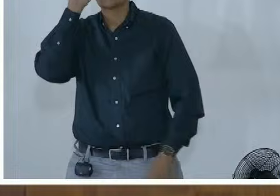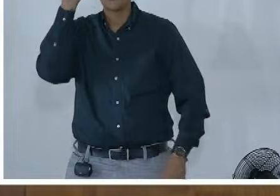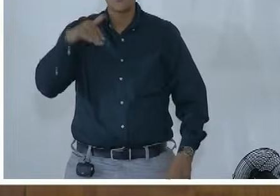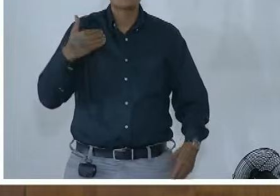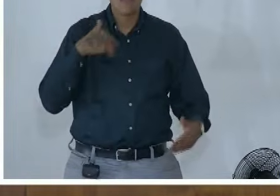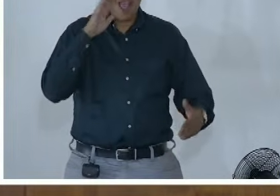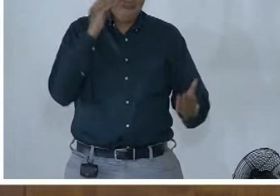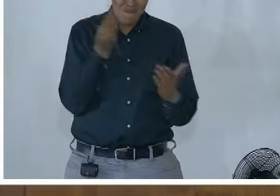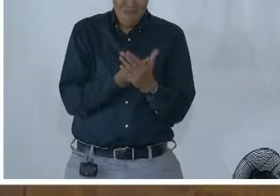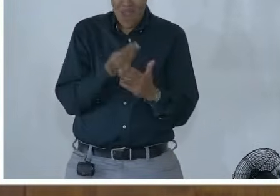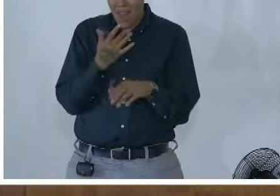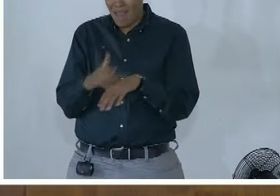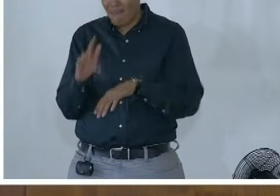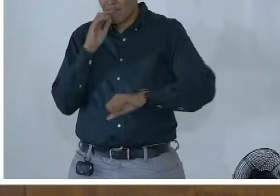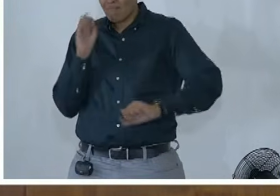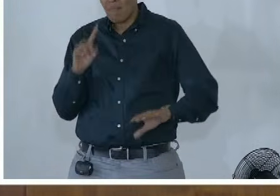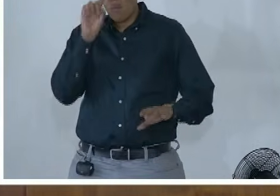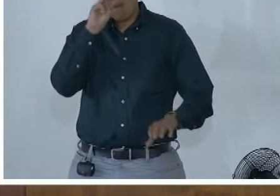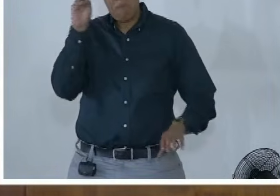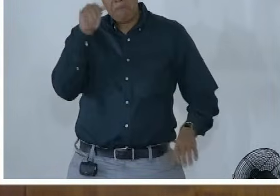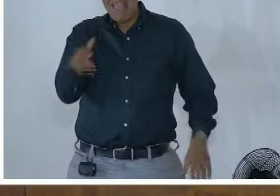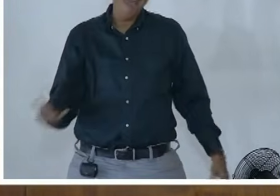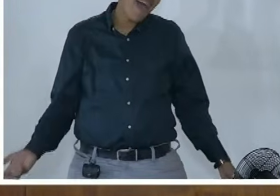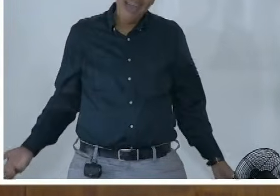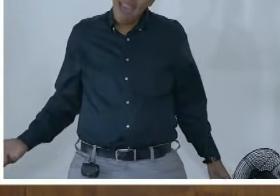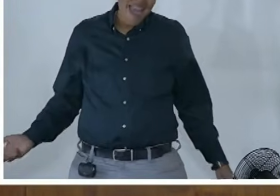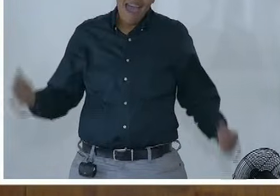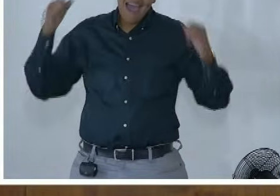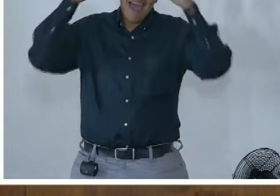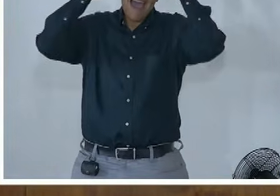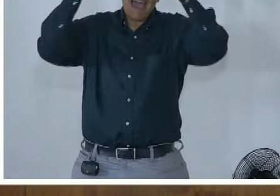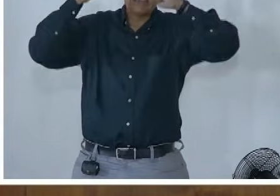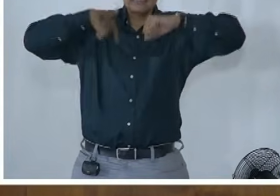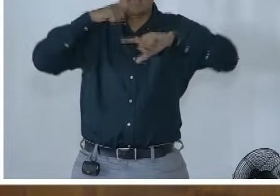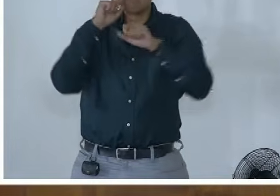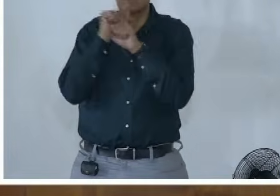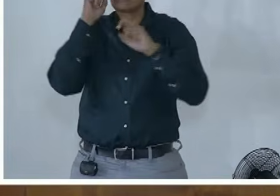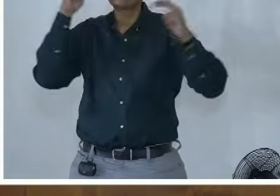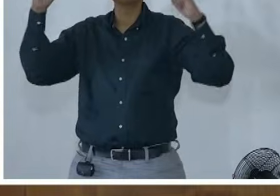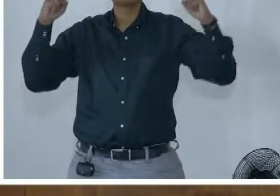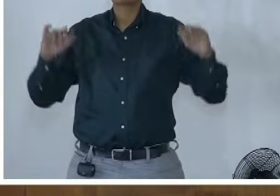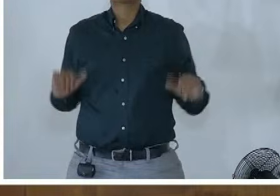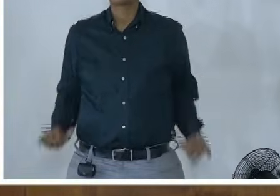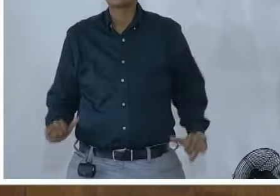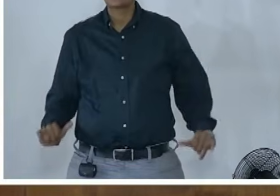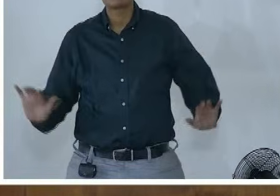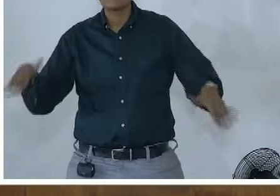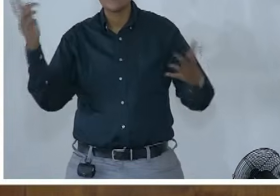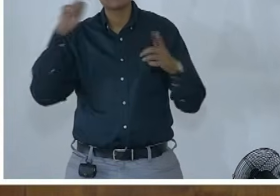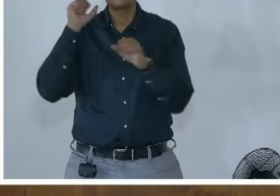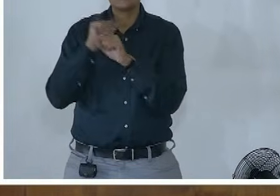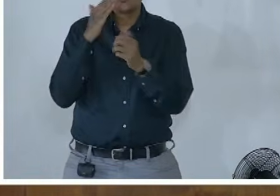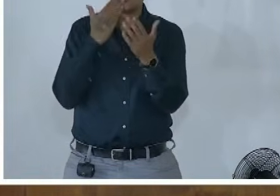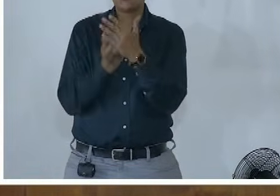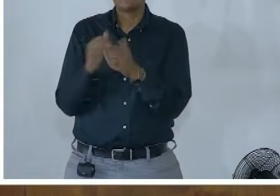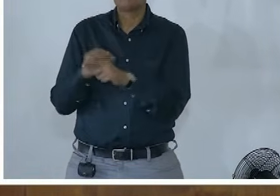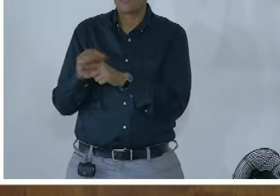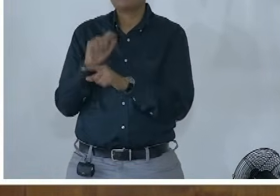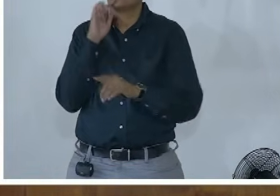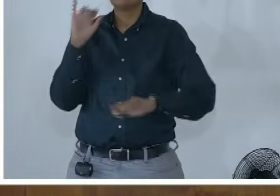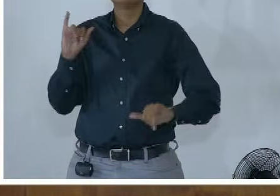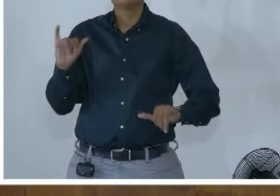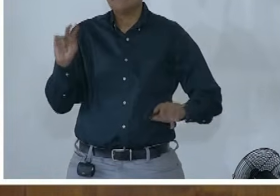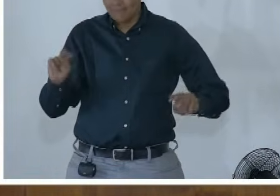have the funds to pay $1 million. And so I'm of the view, Mr. Speaker, that it is good practice,